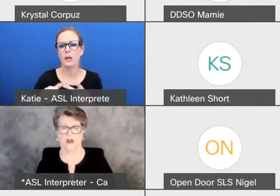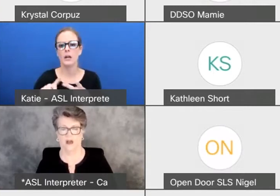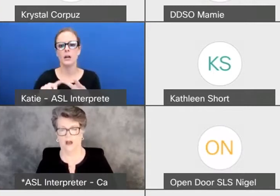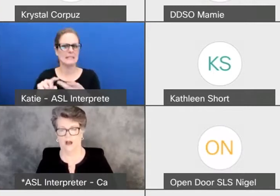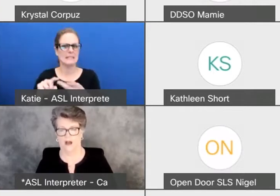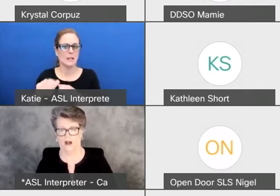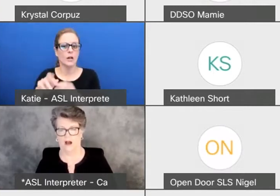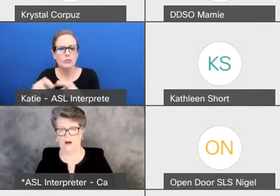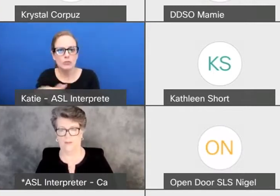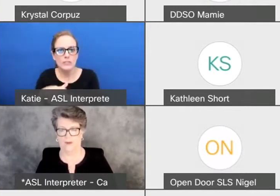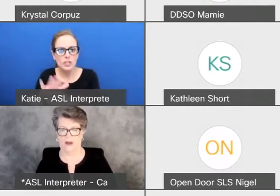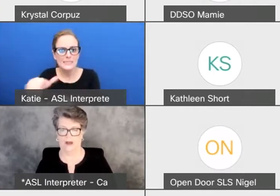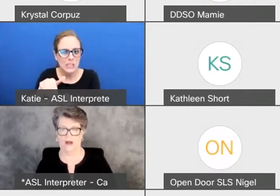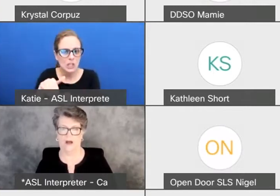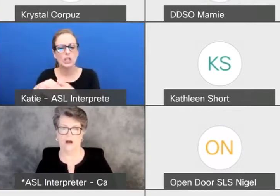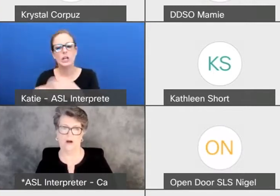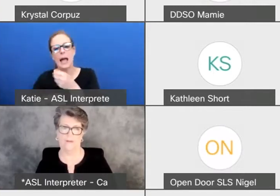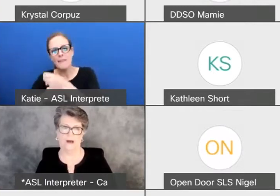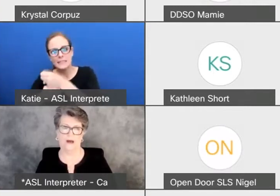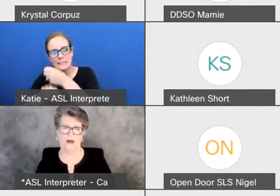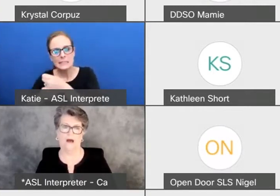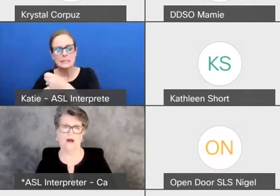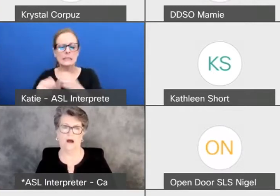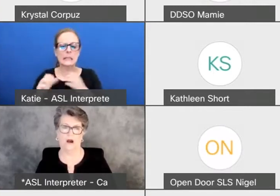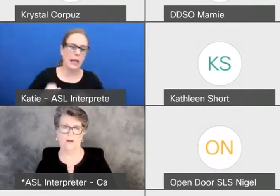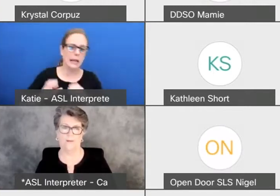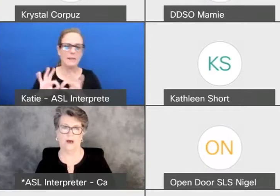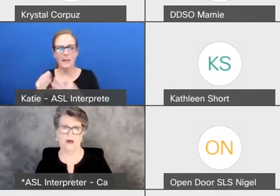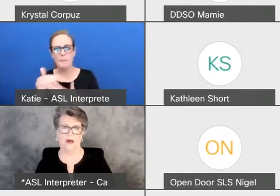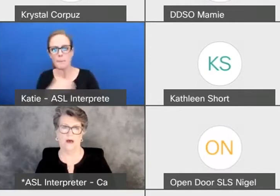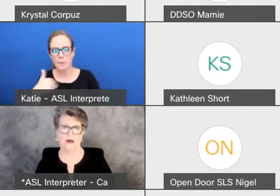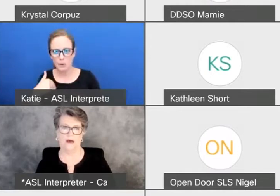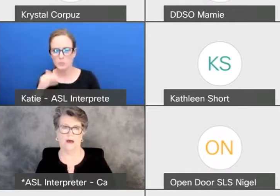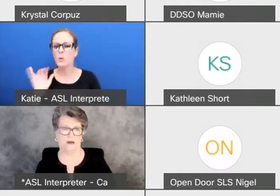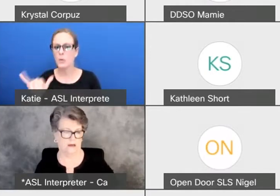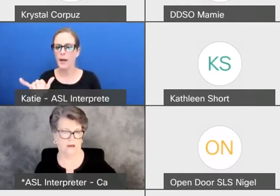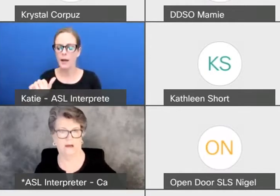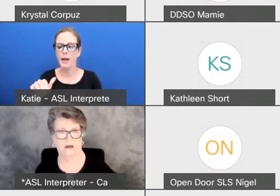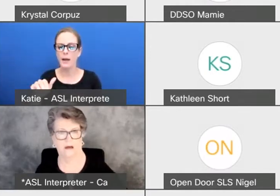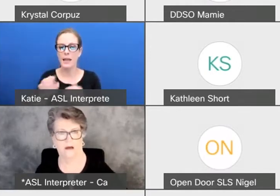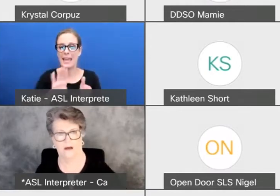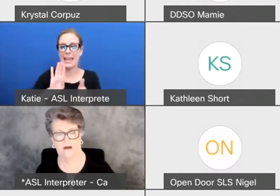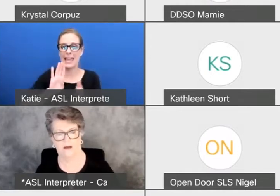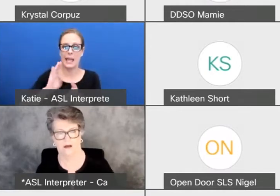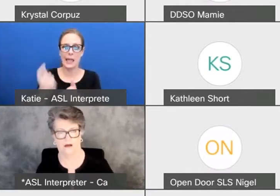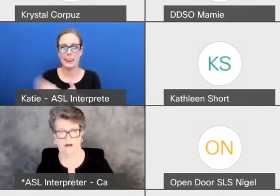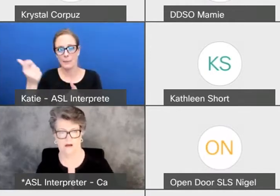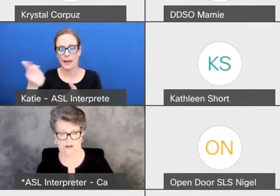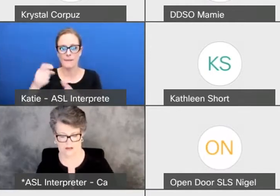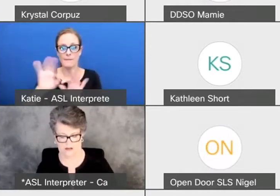advocacy, clients, family members. And so that is another one that is a little bit of an update. The